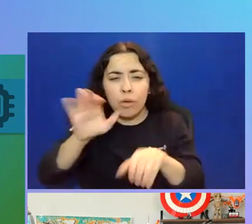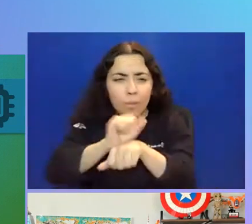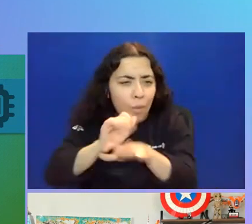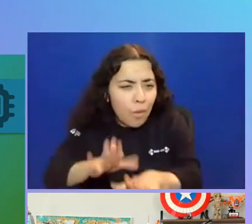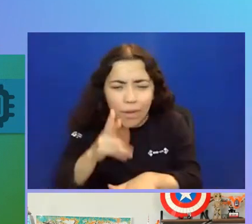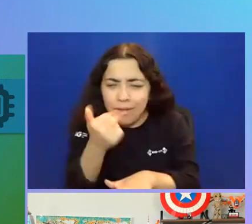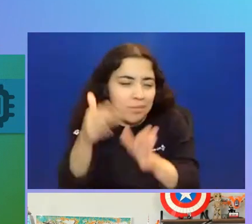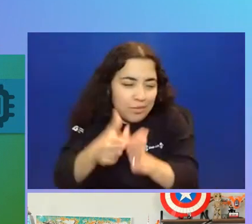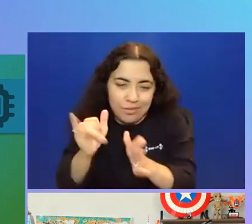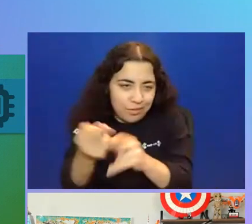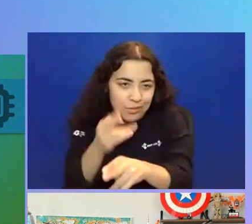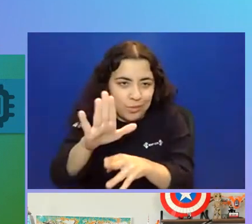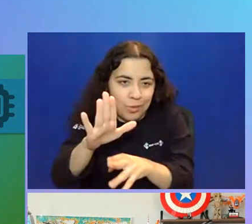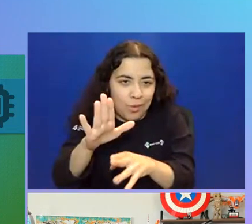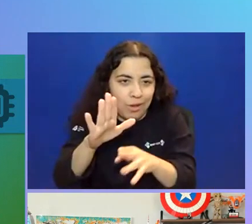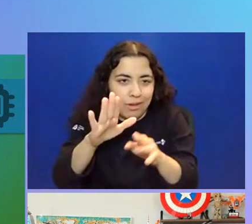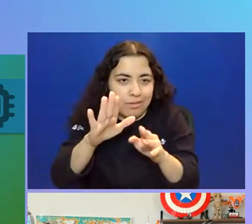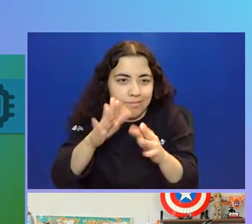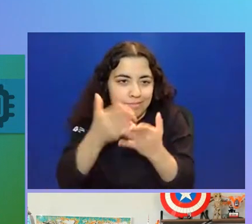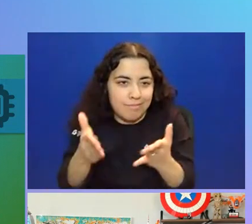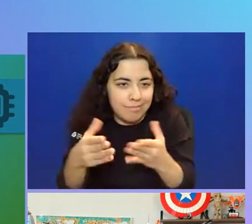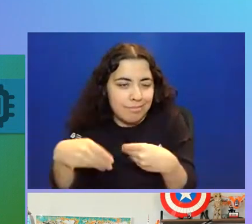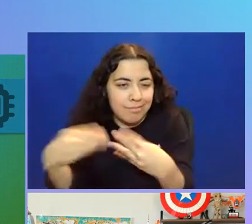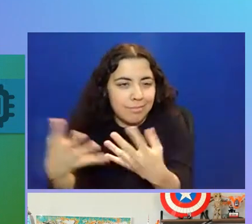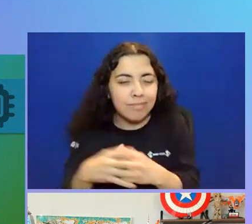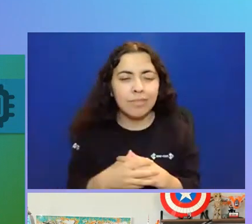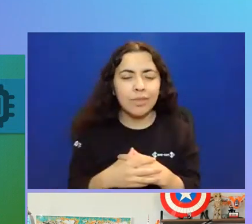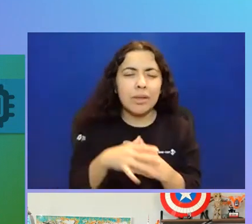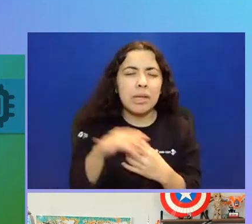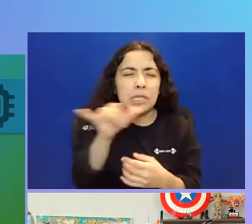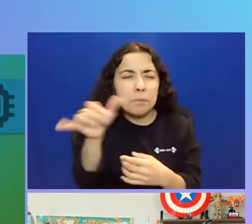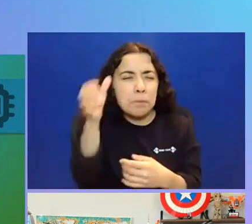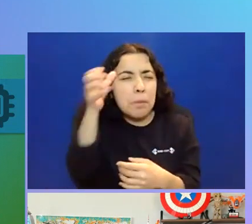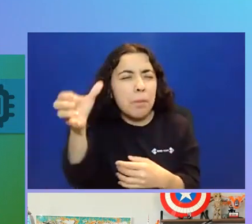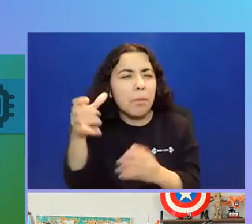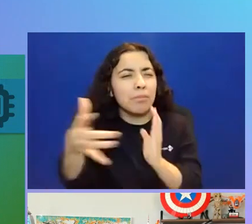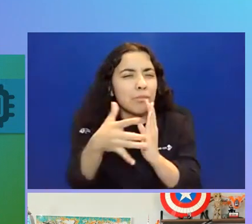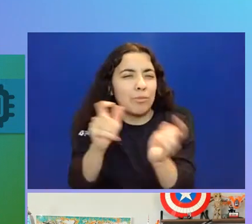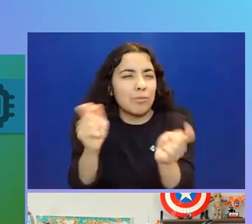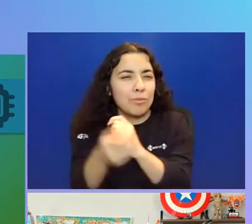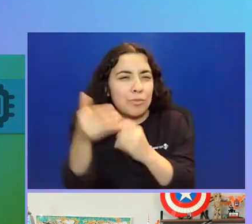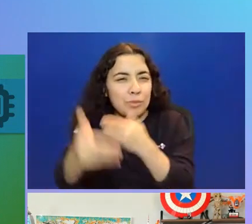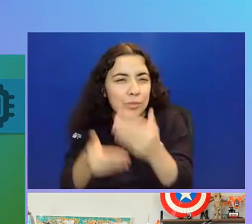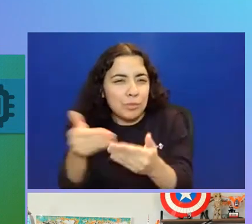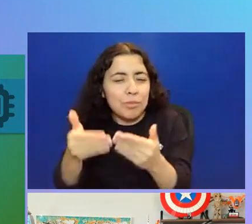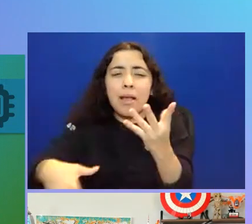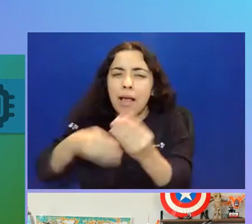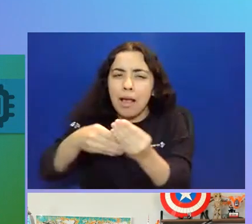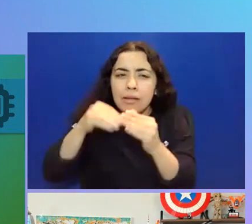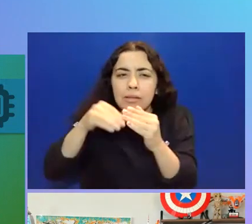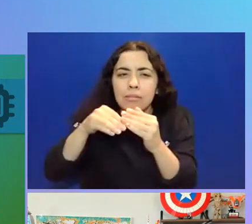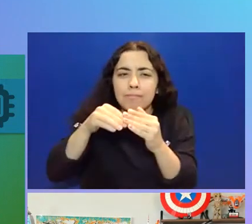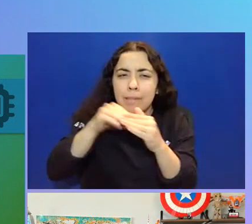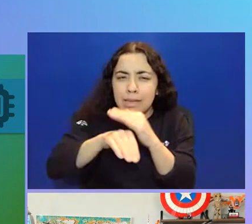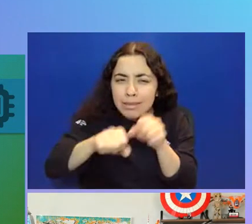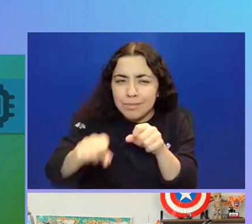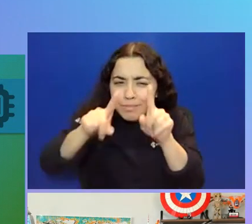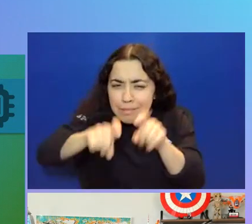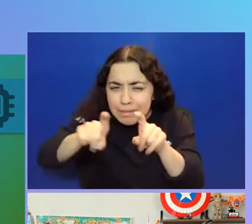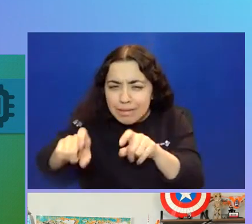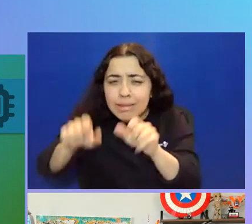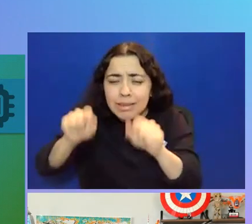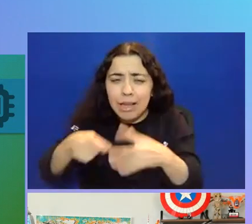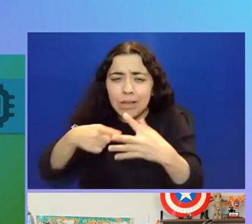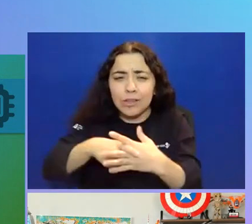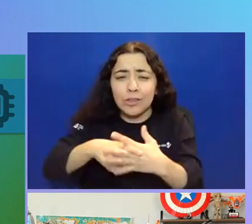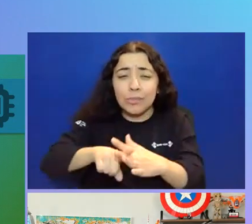it. And so similar to technology change processes, you can add accessibility testing into your development pipeline. So